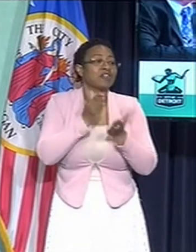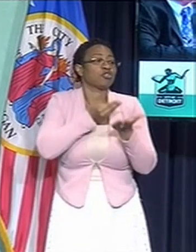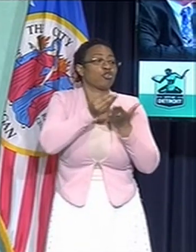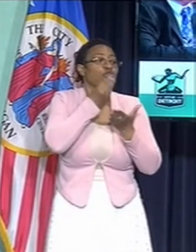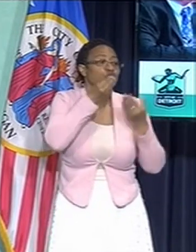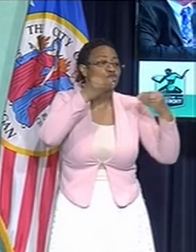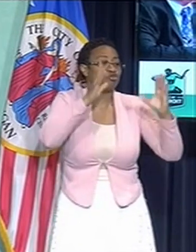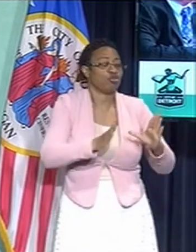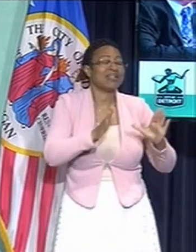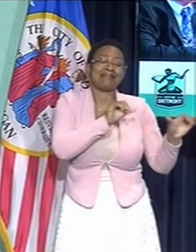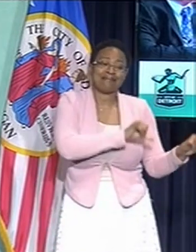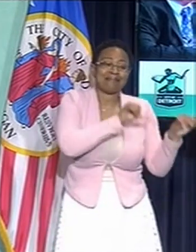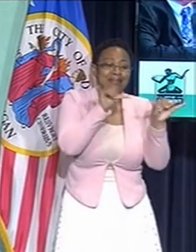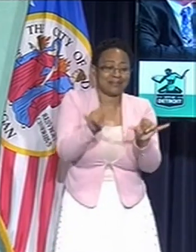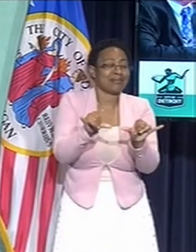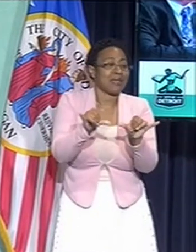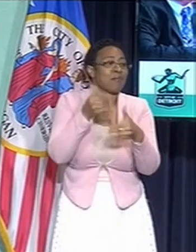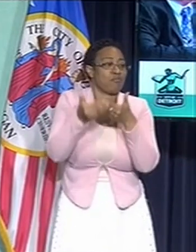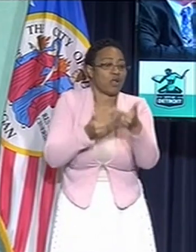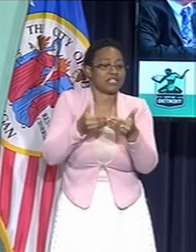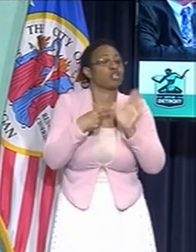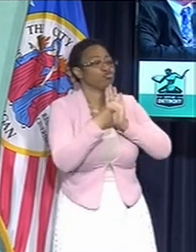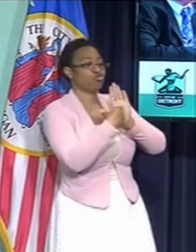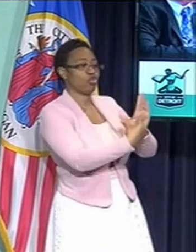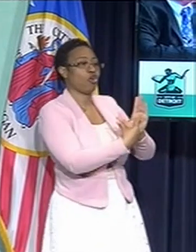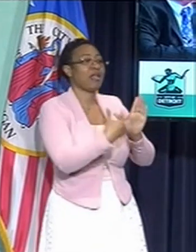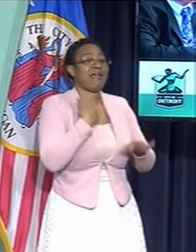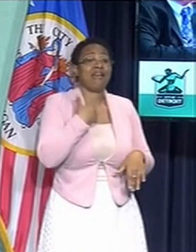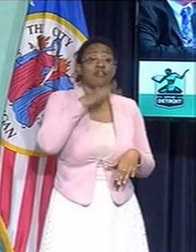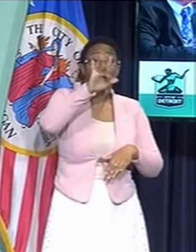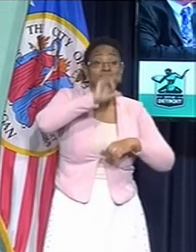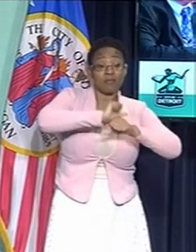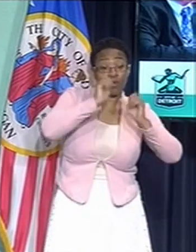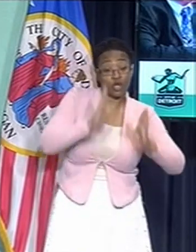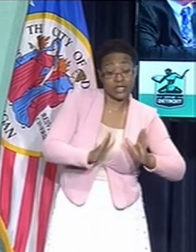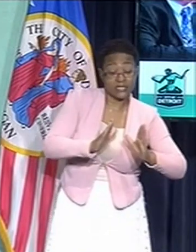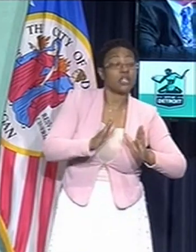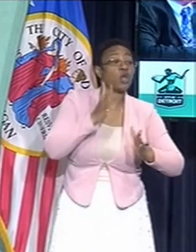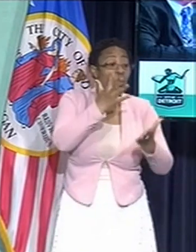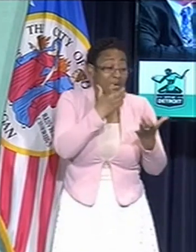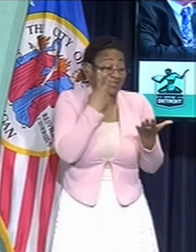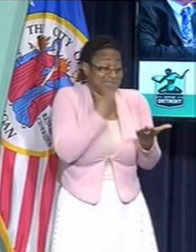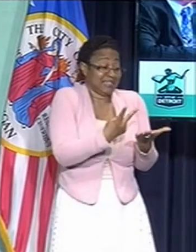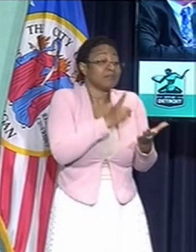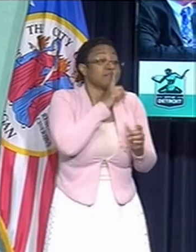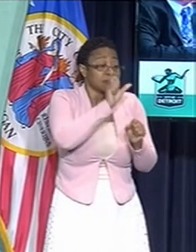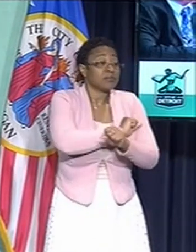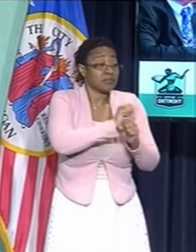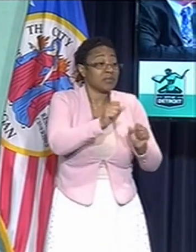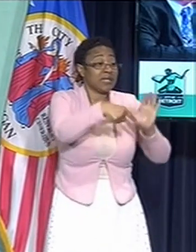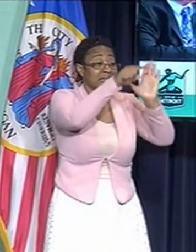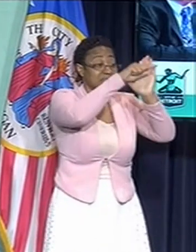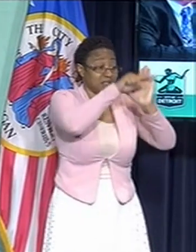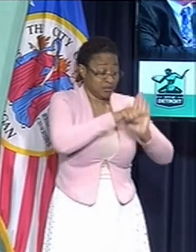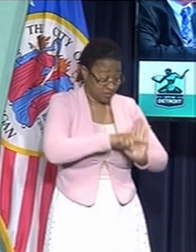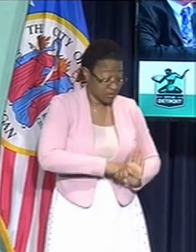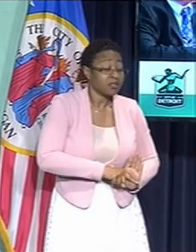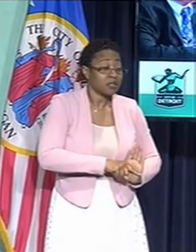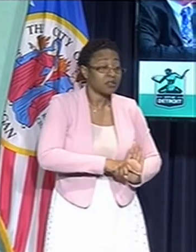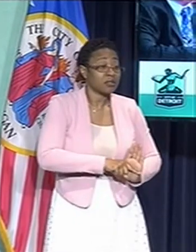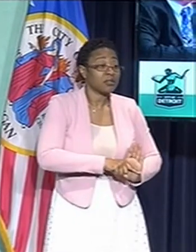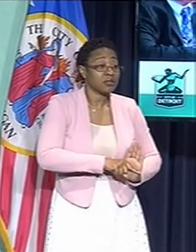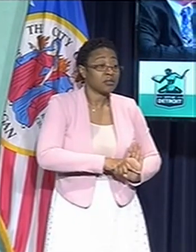stores to go to that same process. Where they have 25 employees, we're going to want to see that their 25 employees have each come in